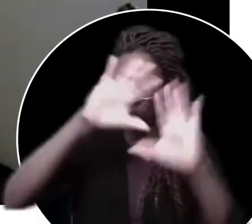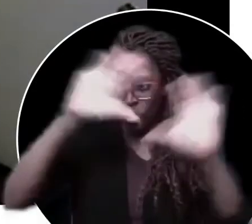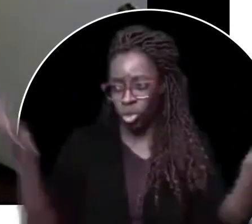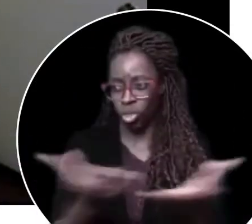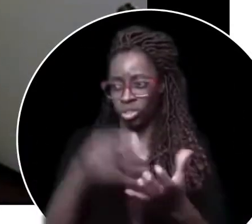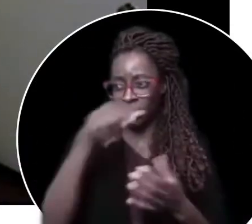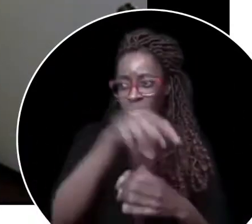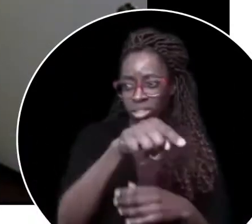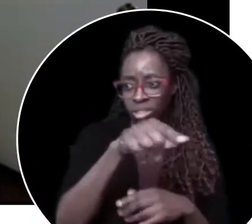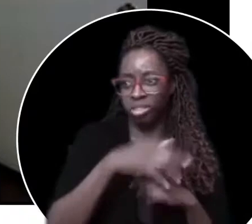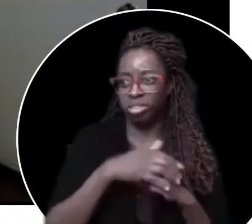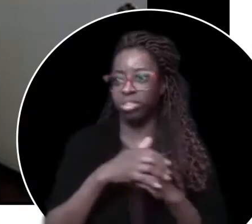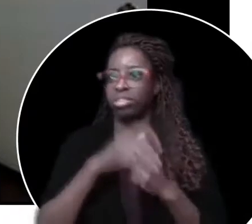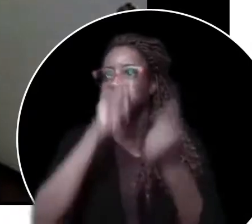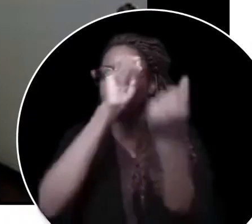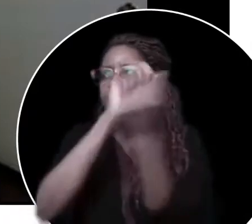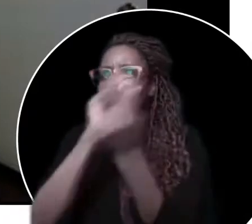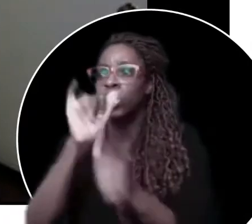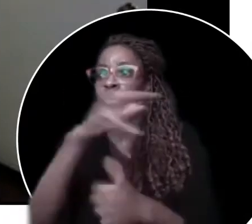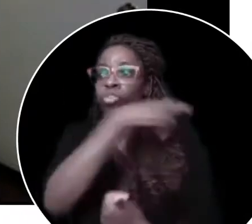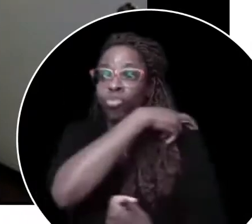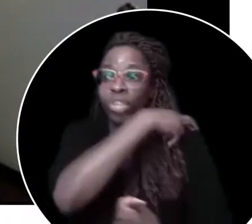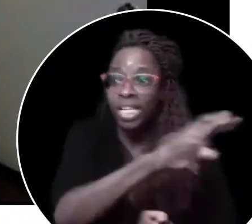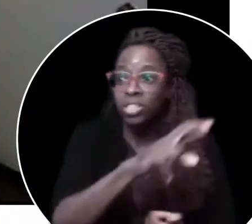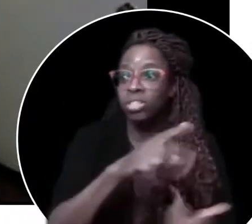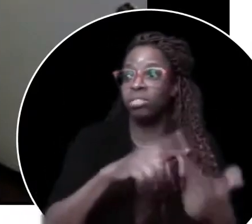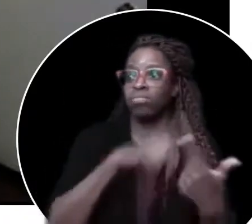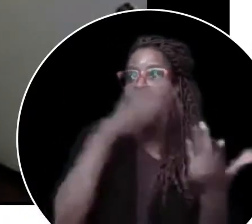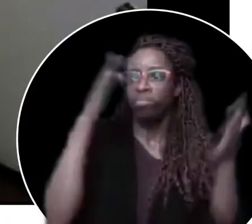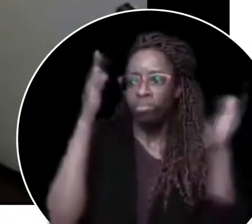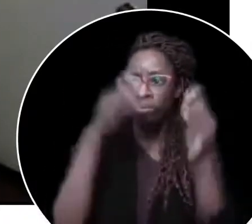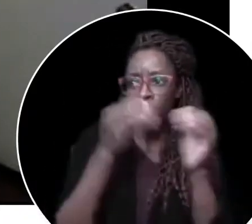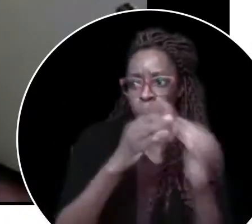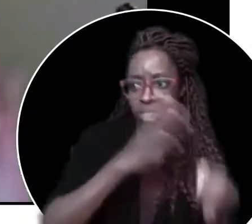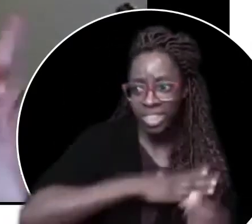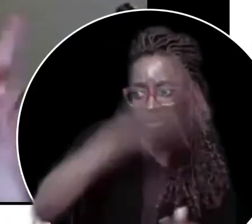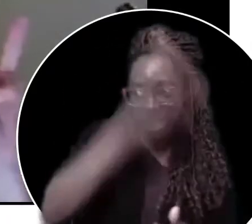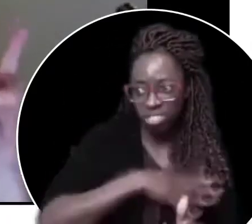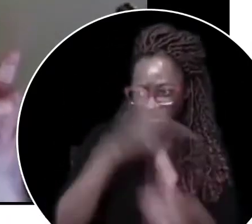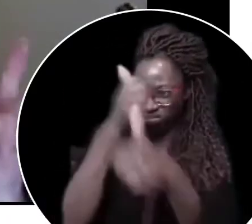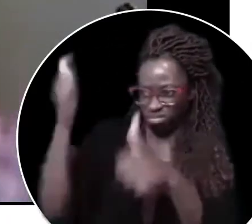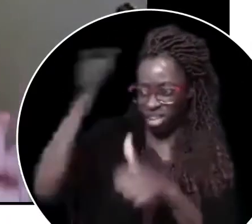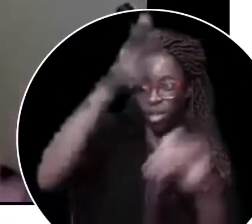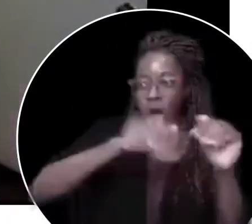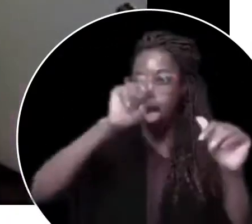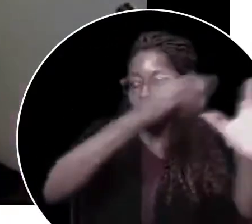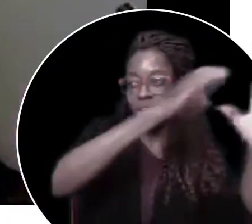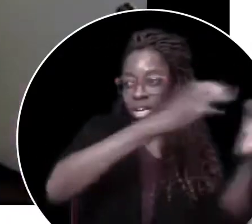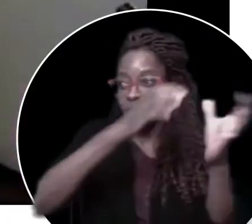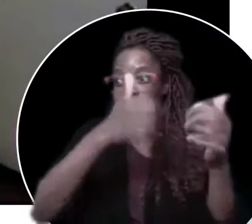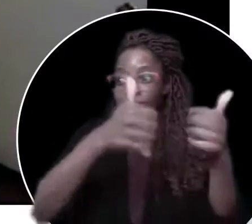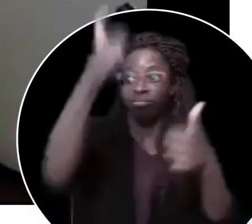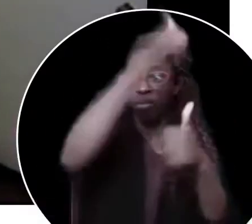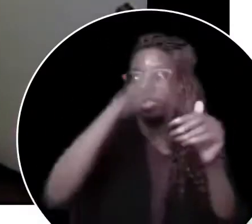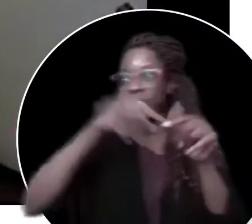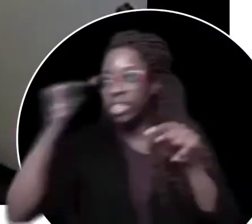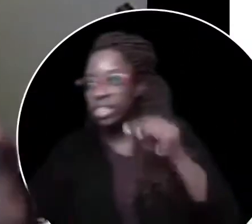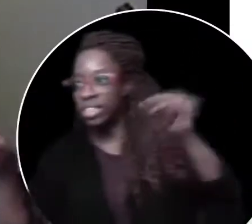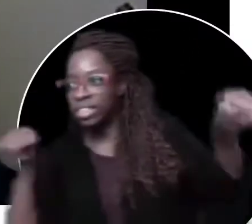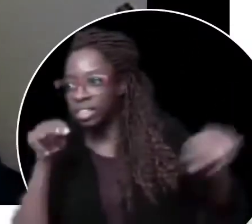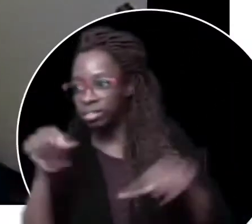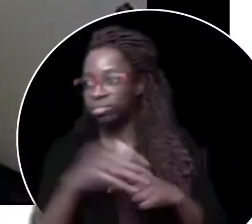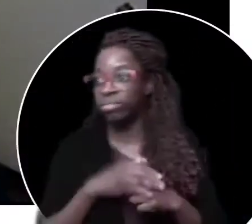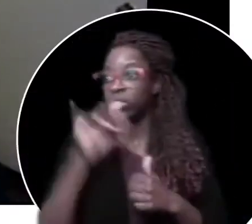written about the way in which the Trump administration invoked the term honor killings in